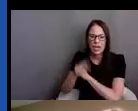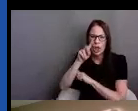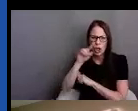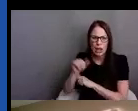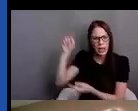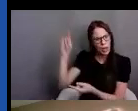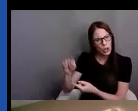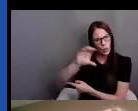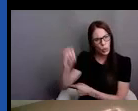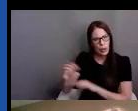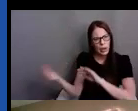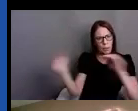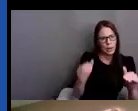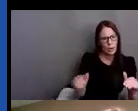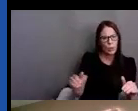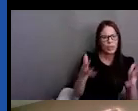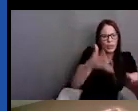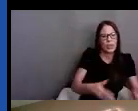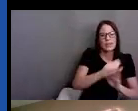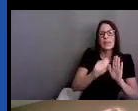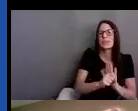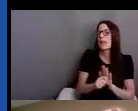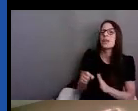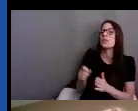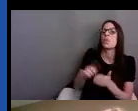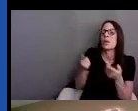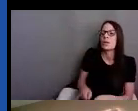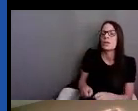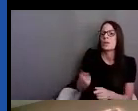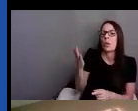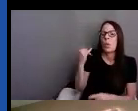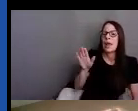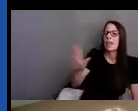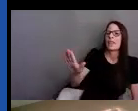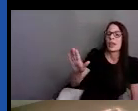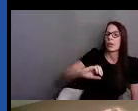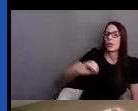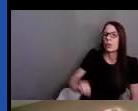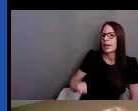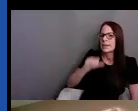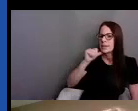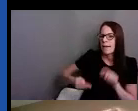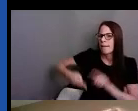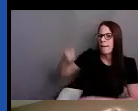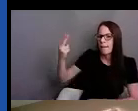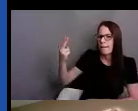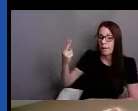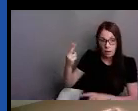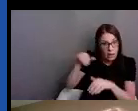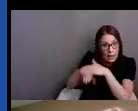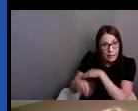state. I'm wondering what you think is going on there and why those rates are not as high. Is that access or is that hesitancy?